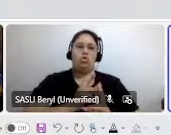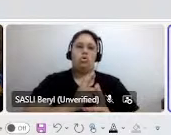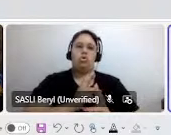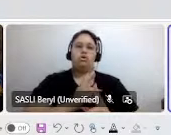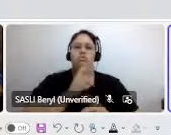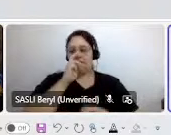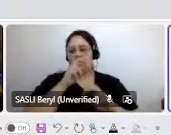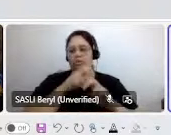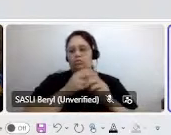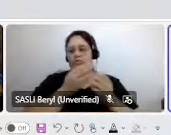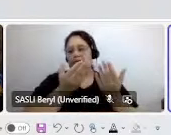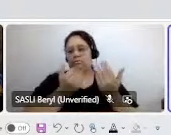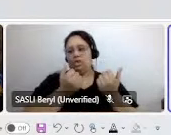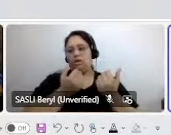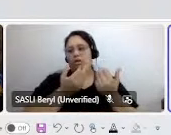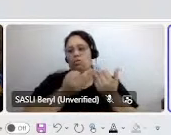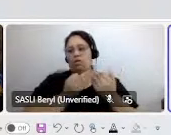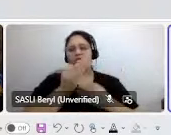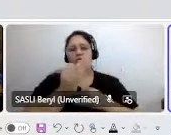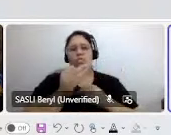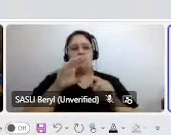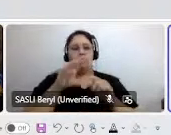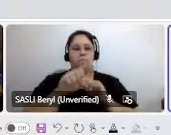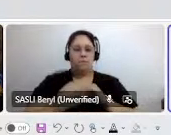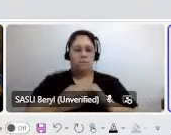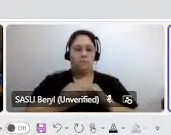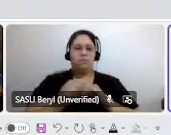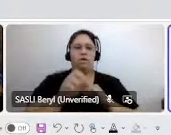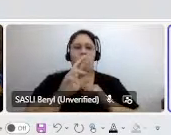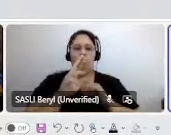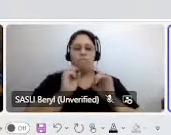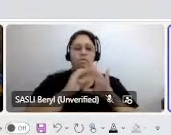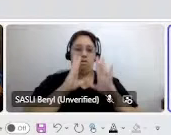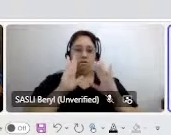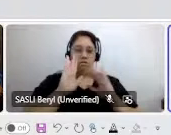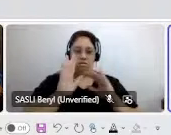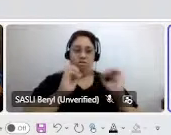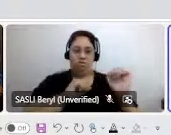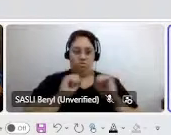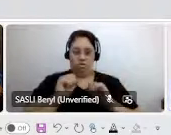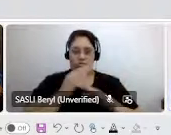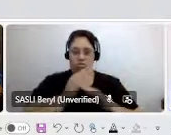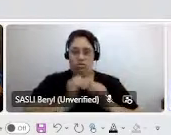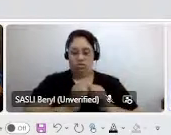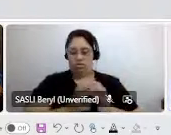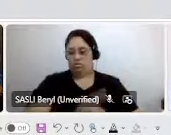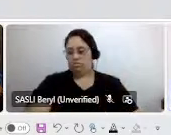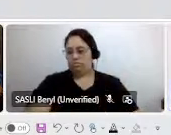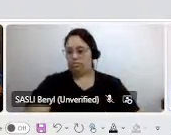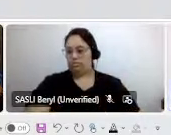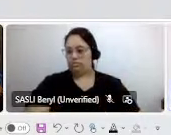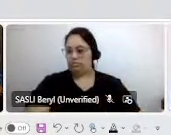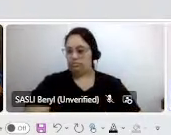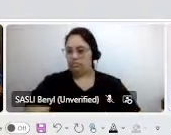should expect going further and pick up. I hope that was clear. Is that agreed to, colleagues?